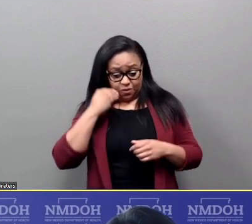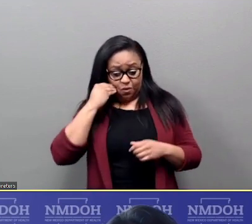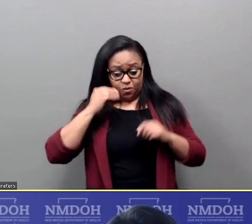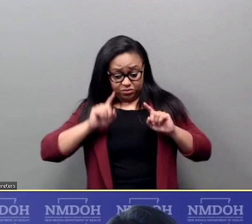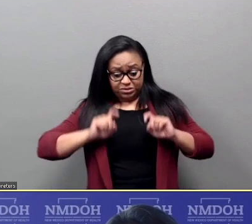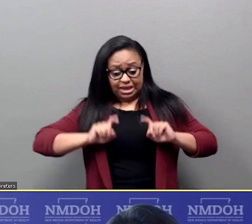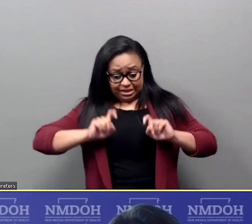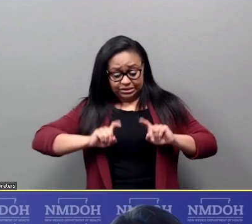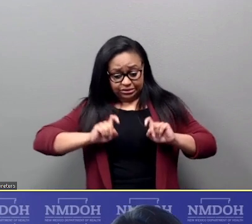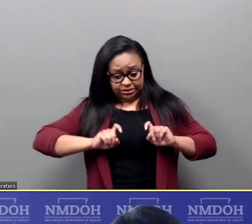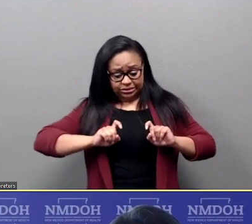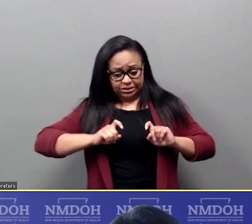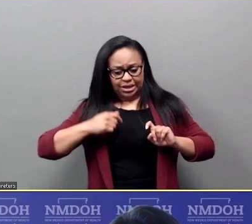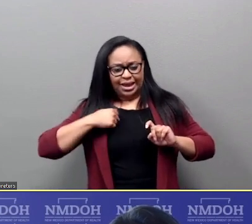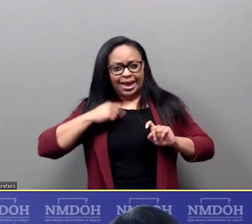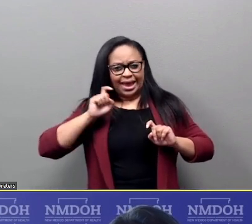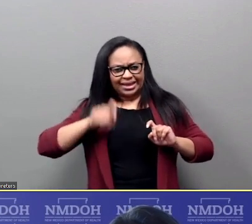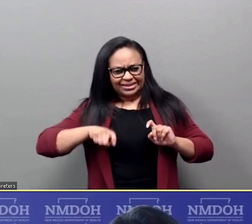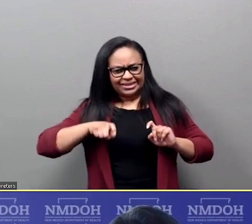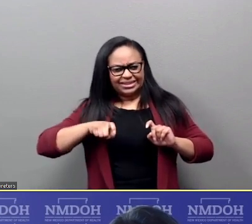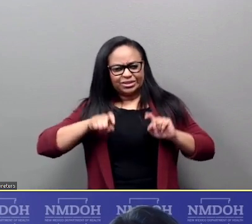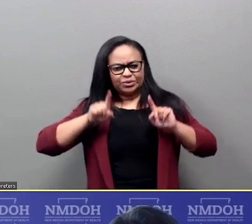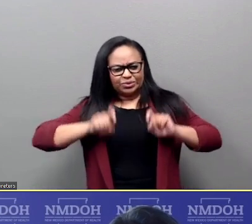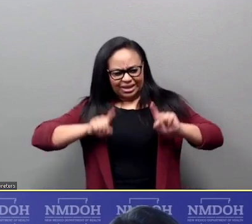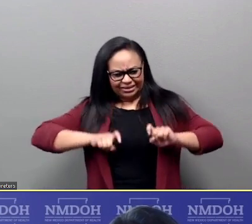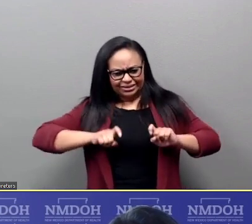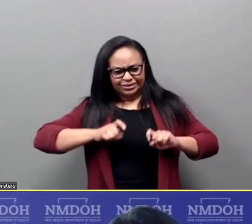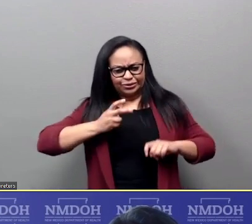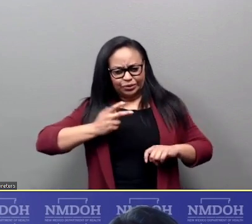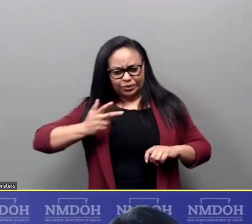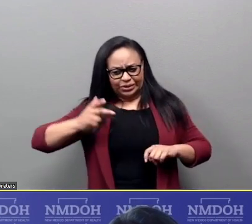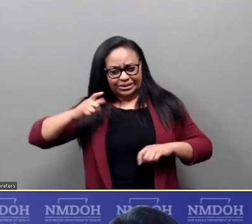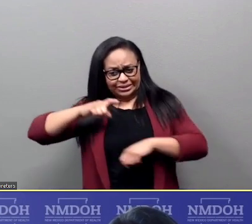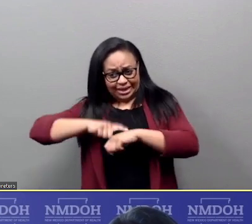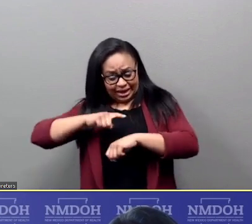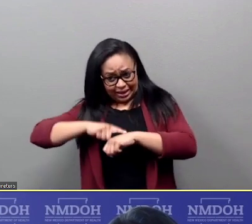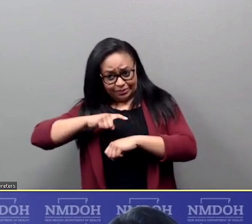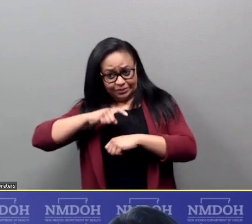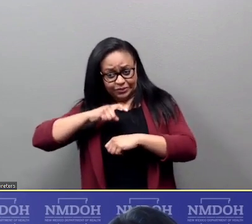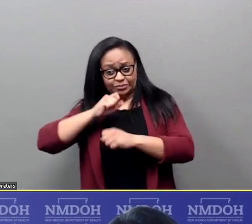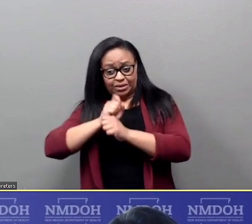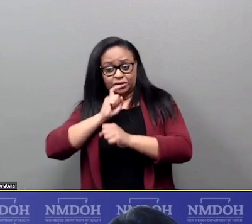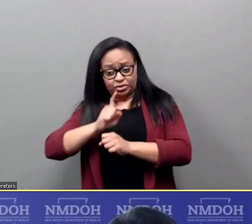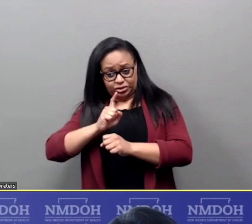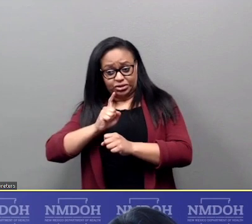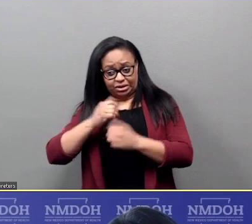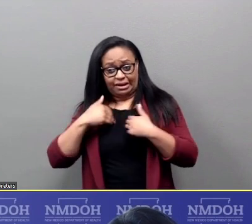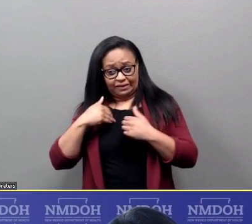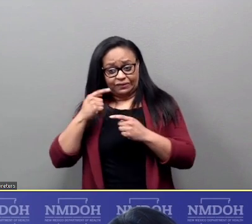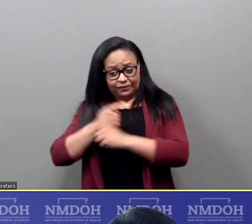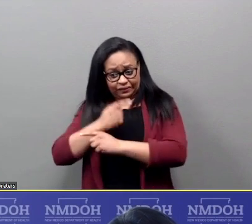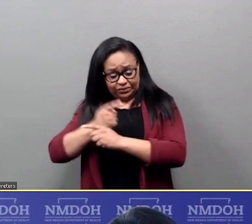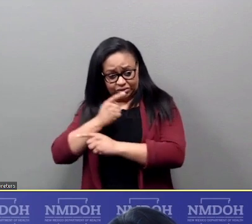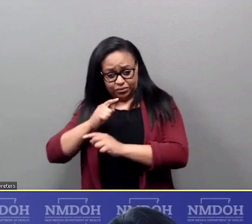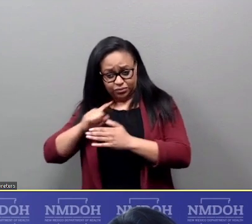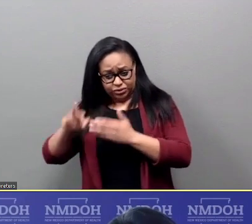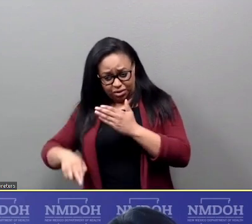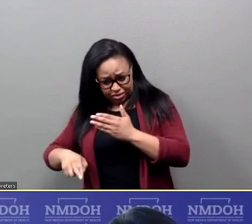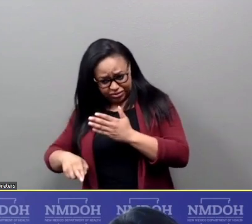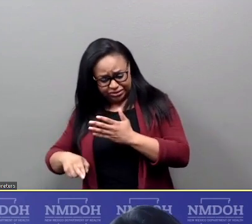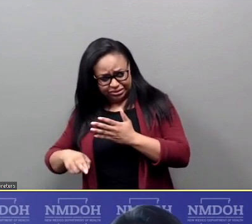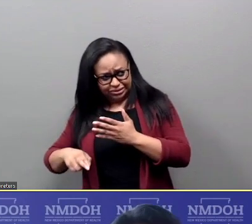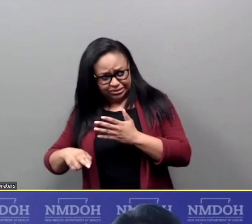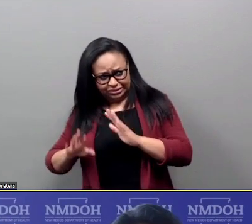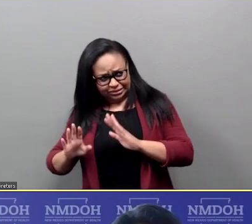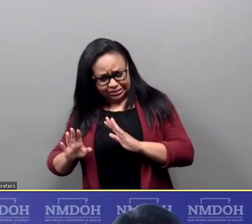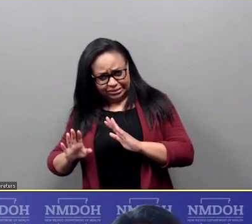most accurate at 3 days after onset of symptoms. We also know, we also know. So thanks for reiterating. Go